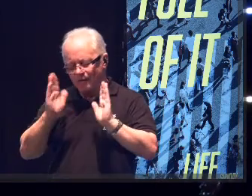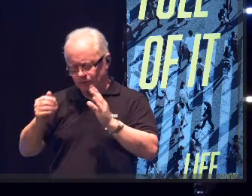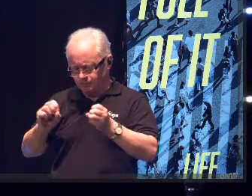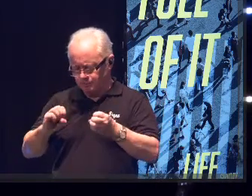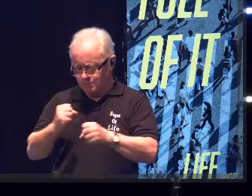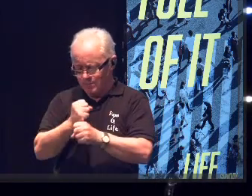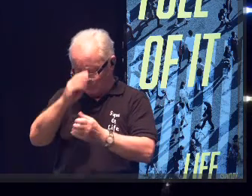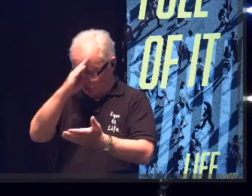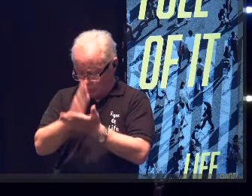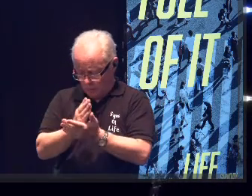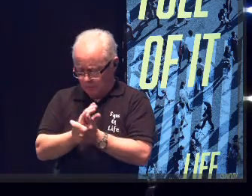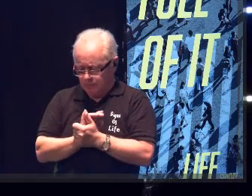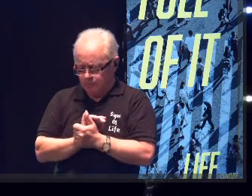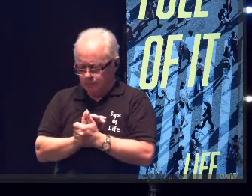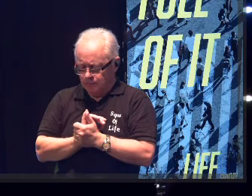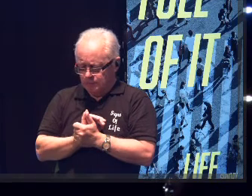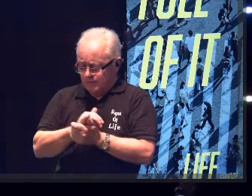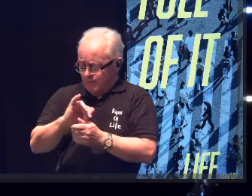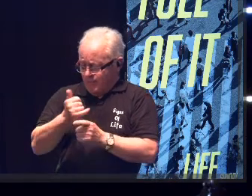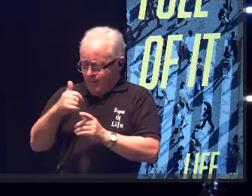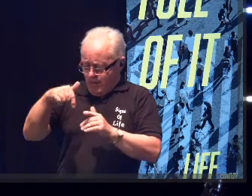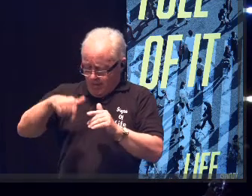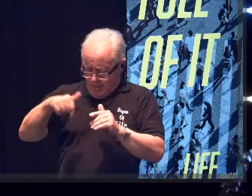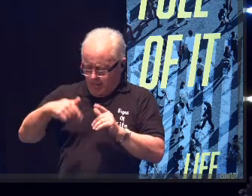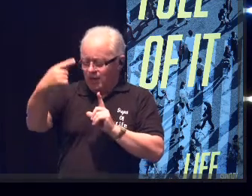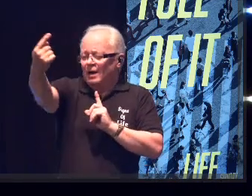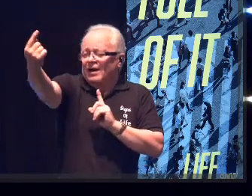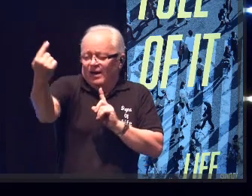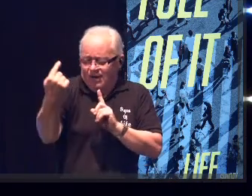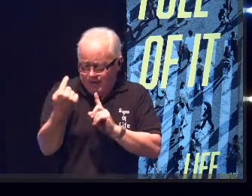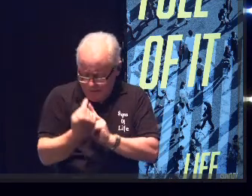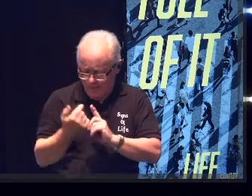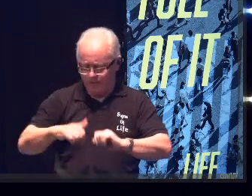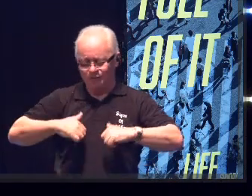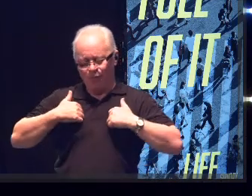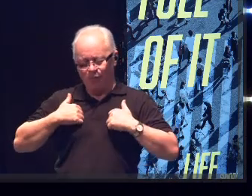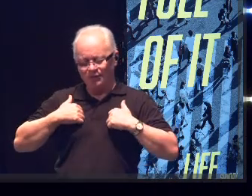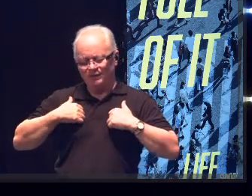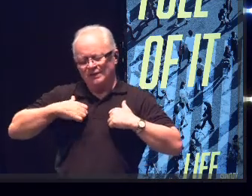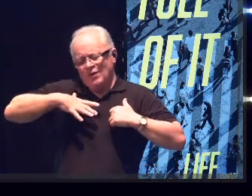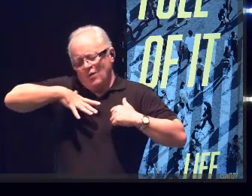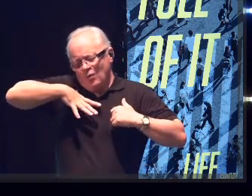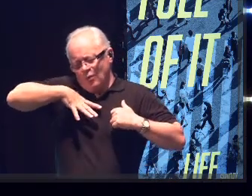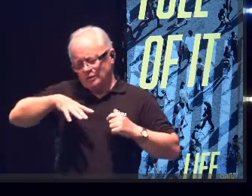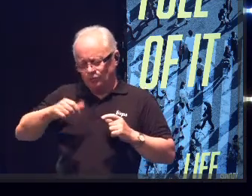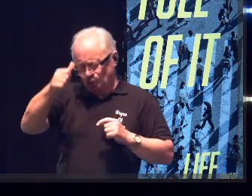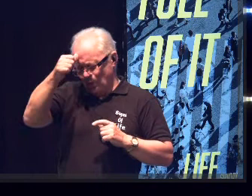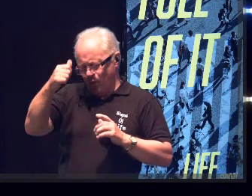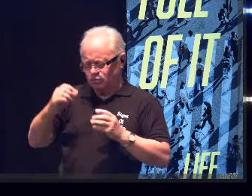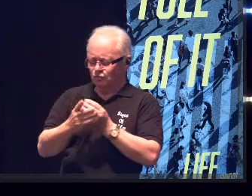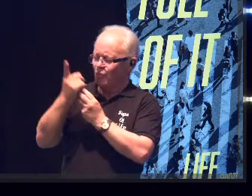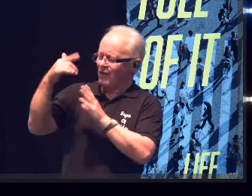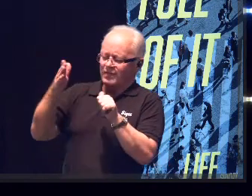Maybe you're here this morning because God wants to meet you for that first time. And he wants to overwhelm you with his grace and